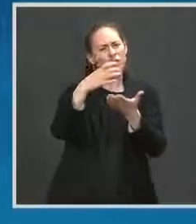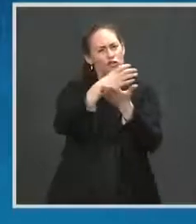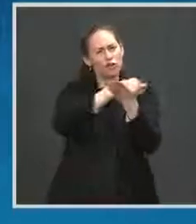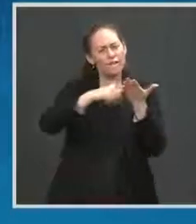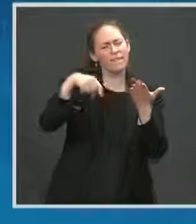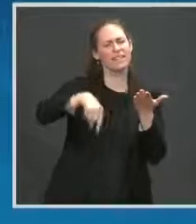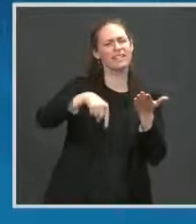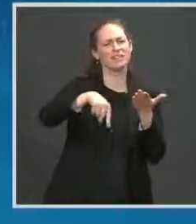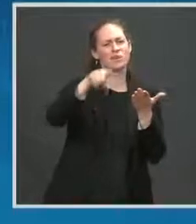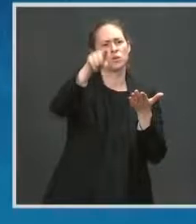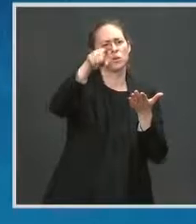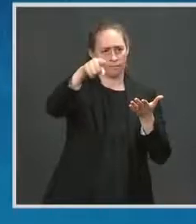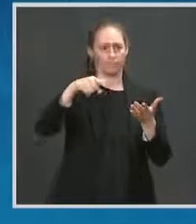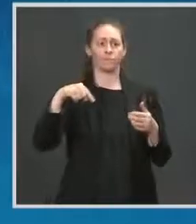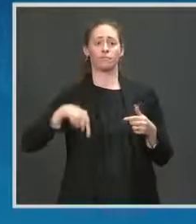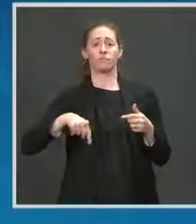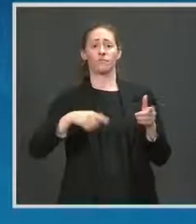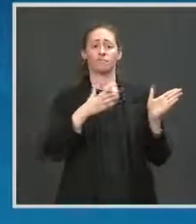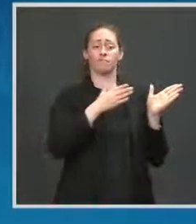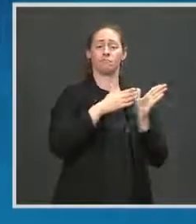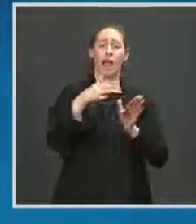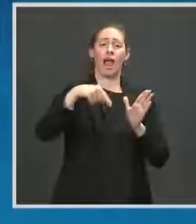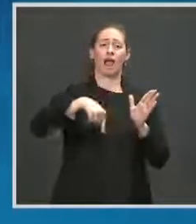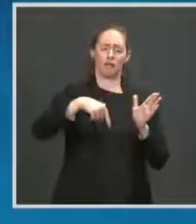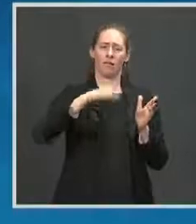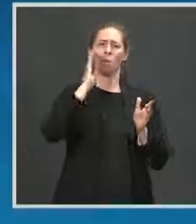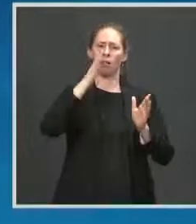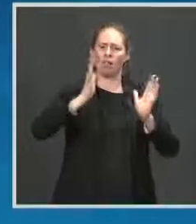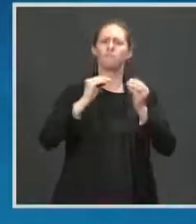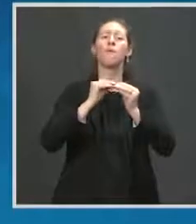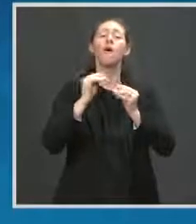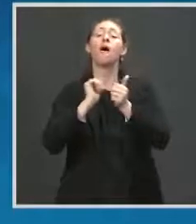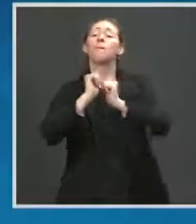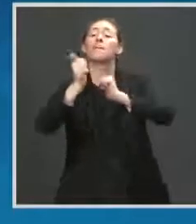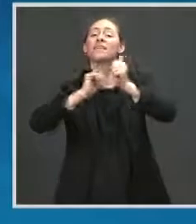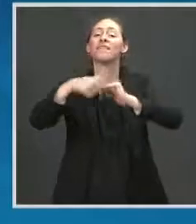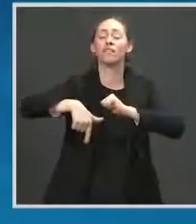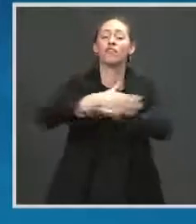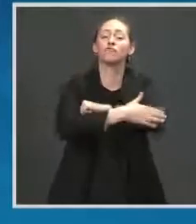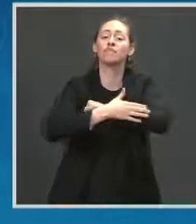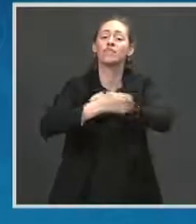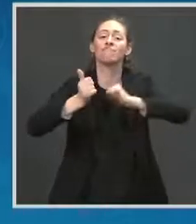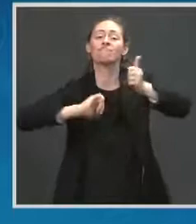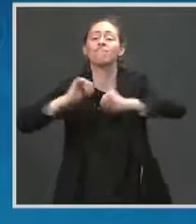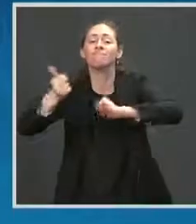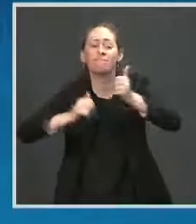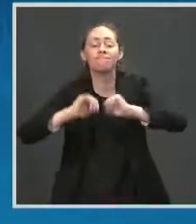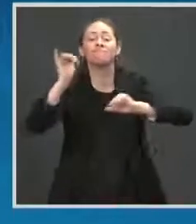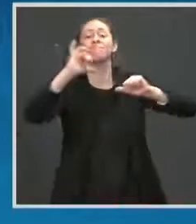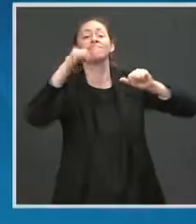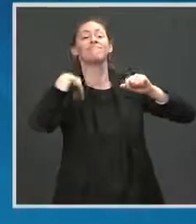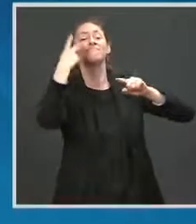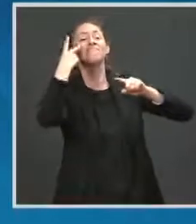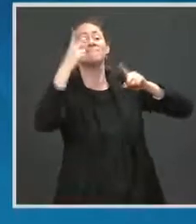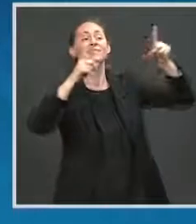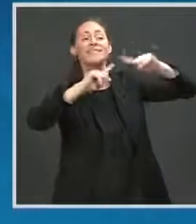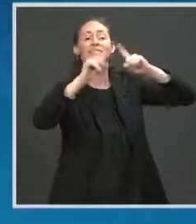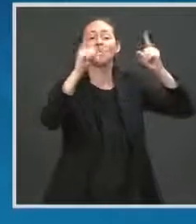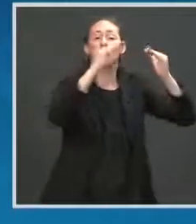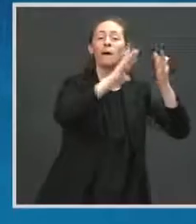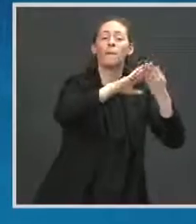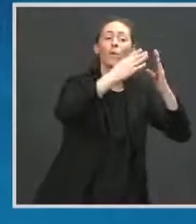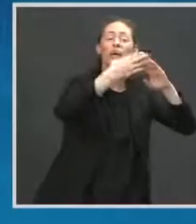keep our nation competitive, it will build up our nation's communities, and it will put our